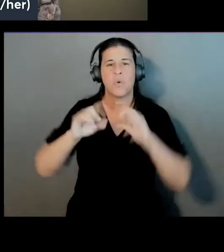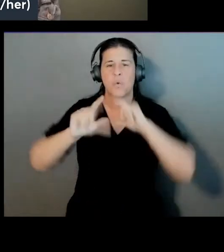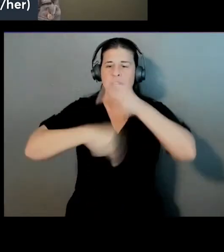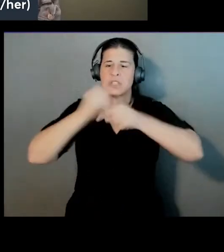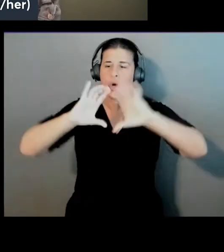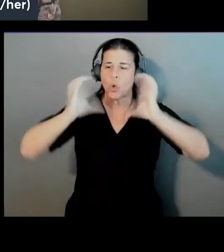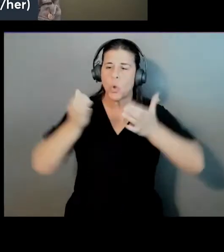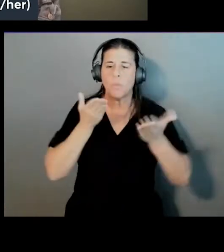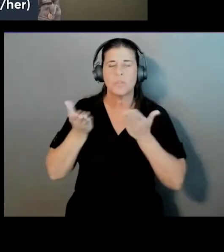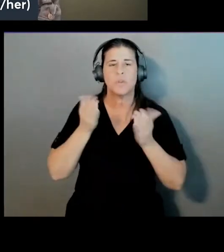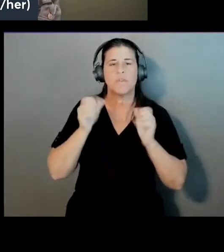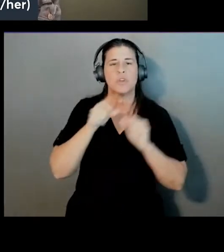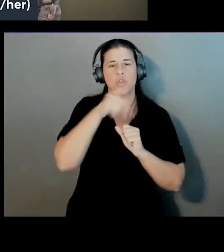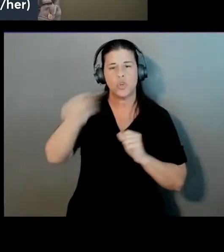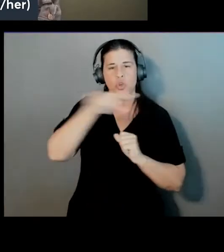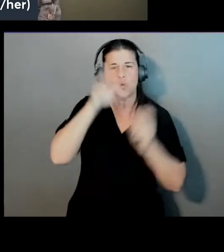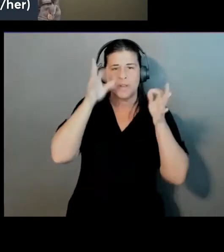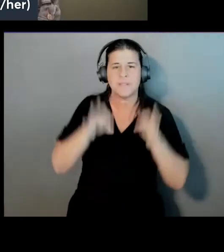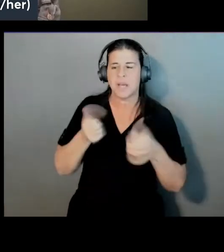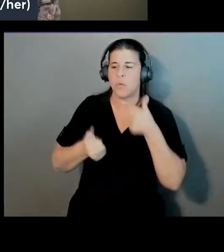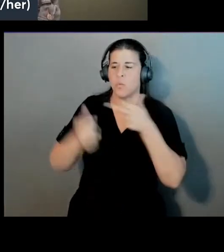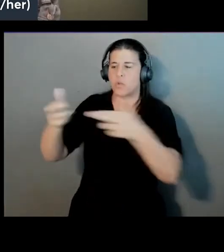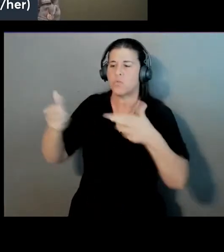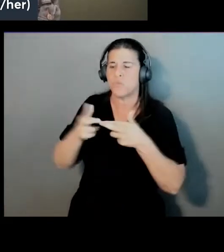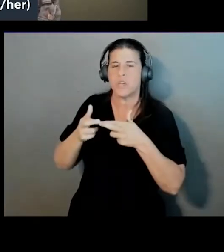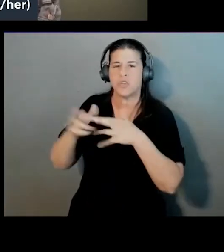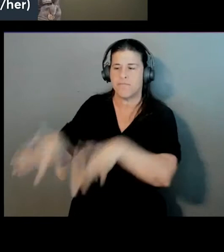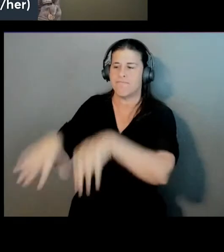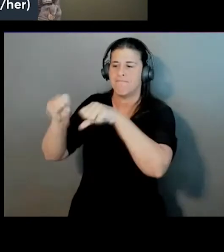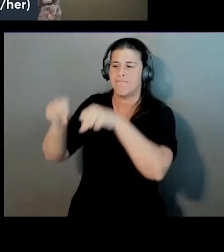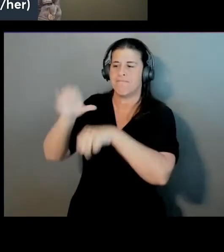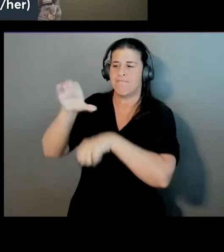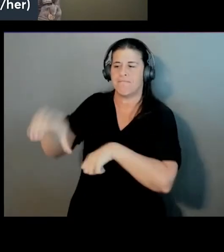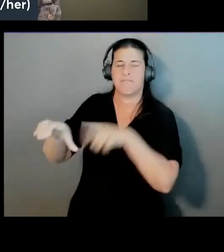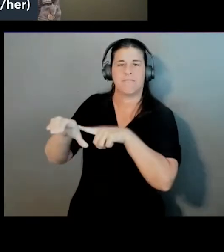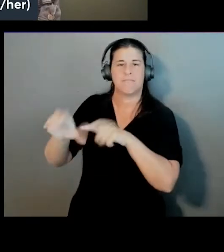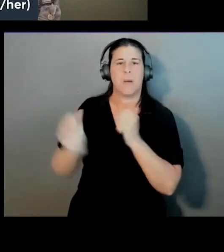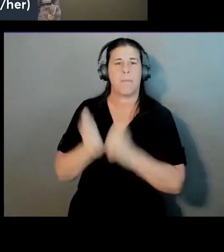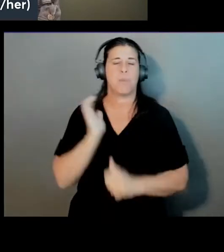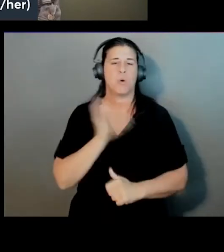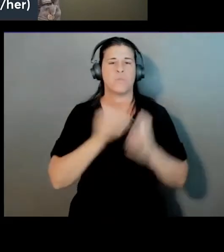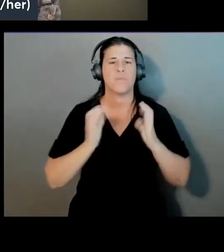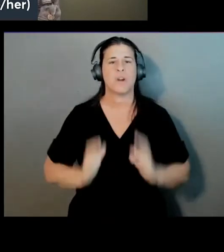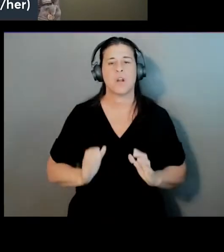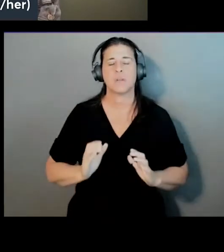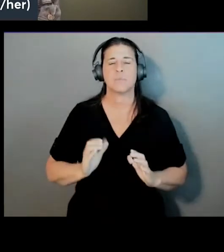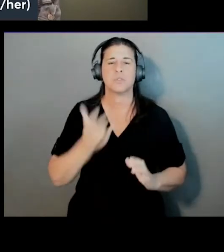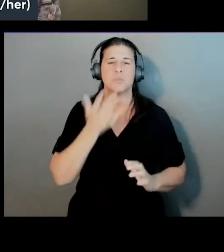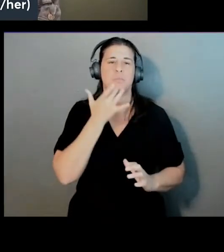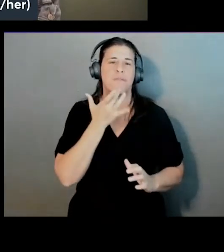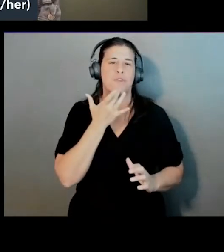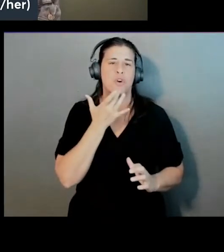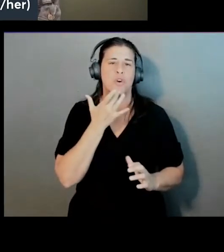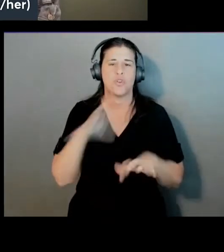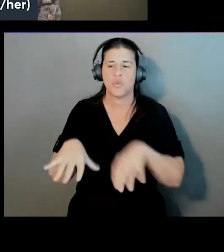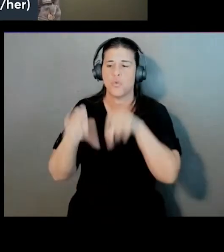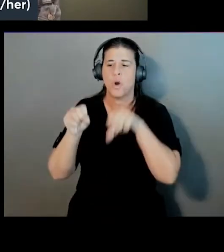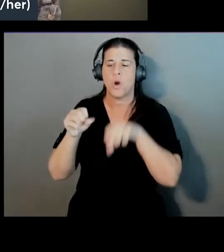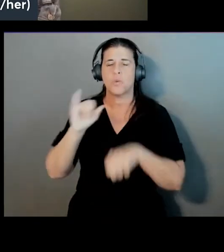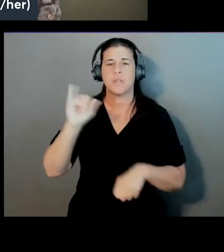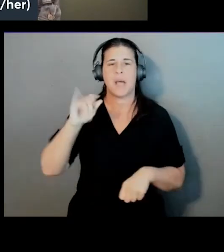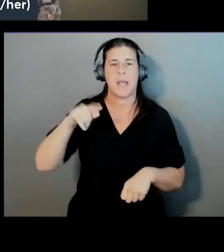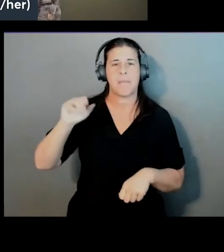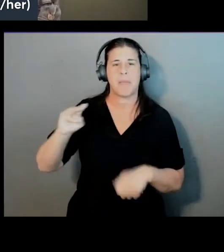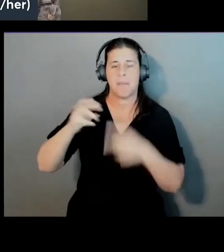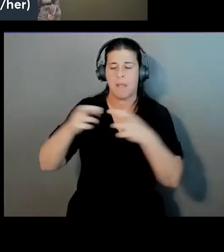can choose the region that you want it to be hosted in. So most of our customers say that they prefer to host IPAM in the region